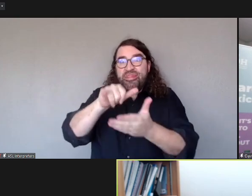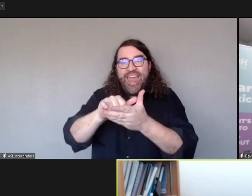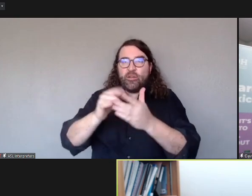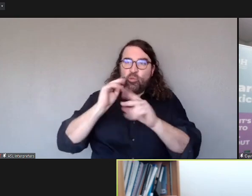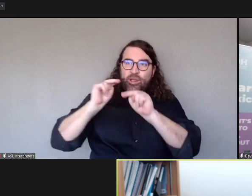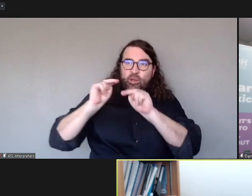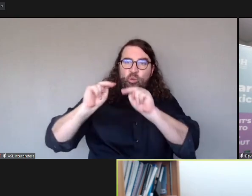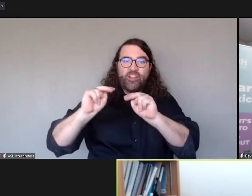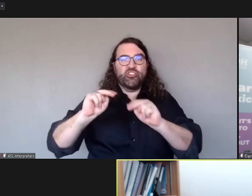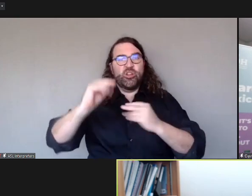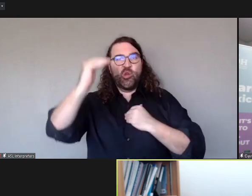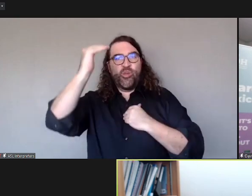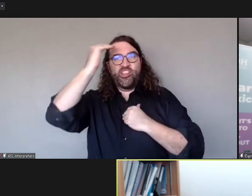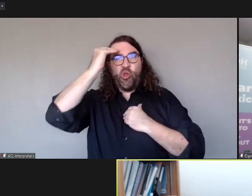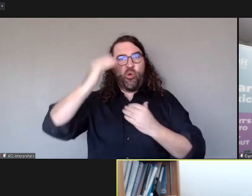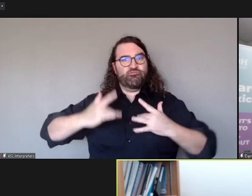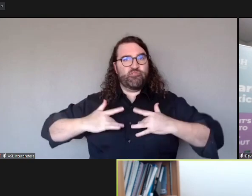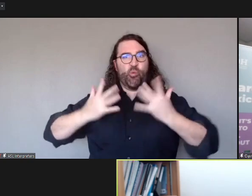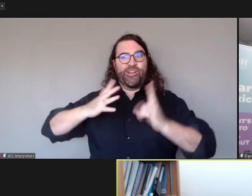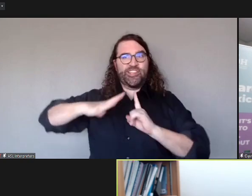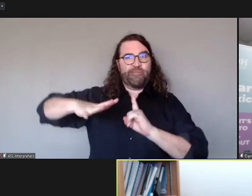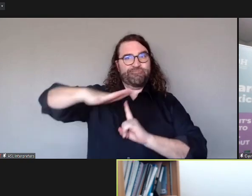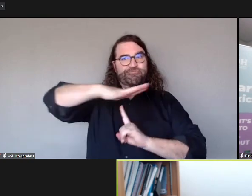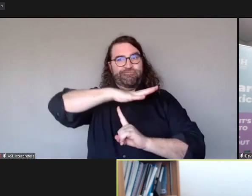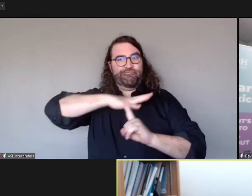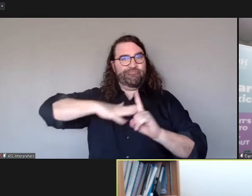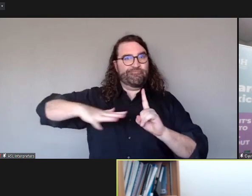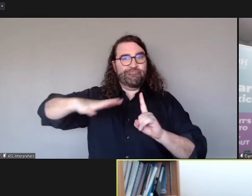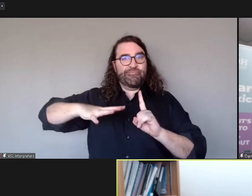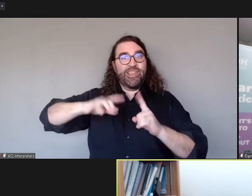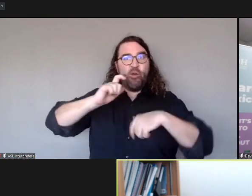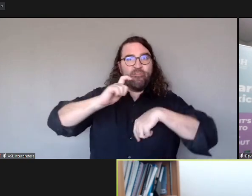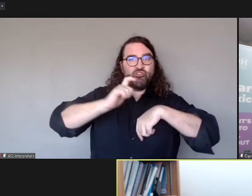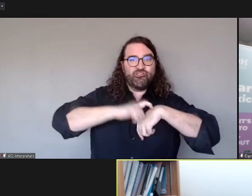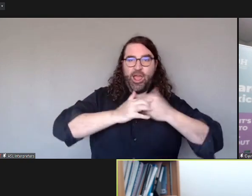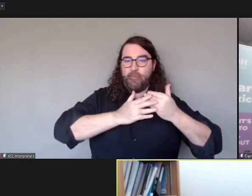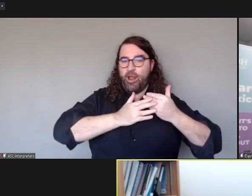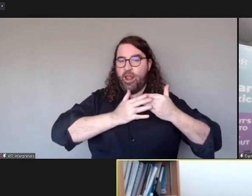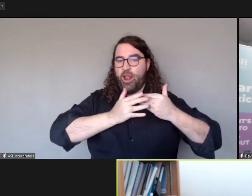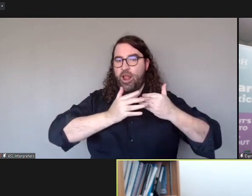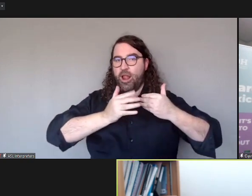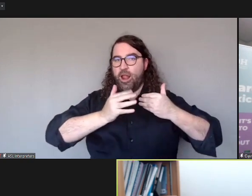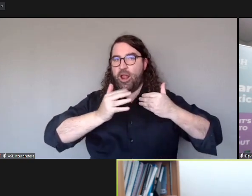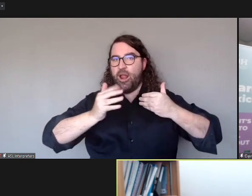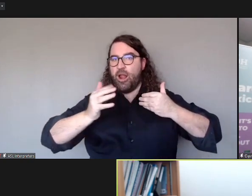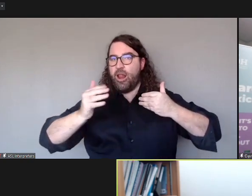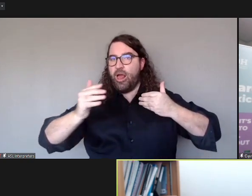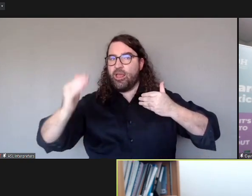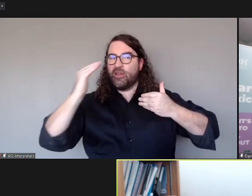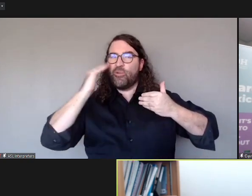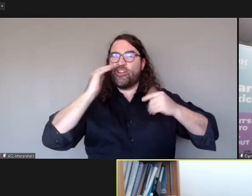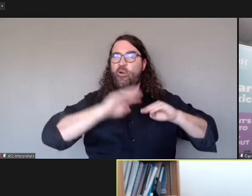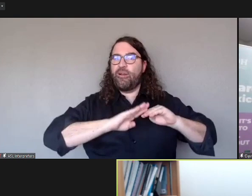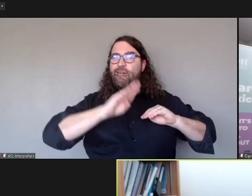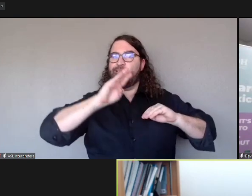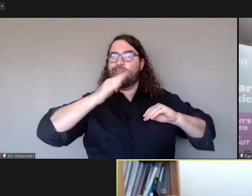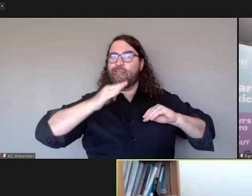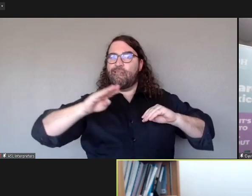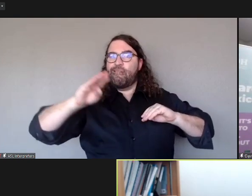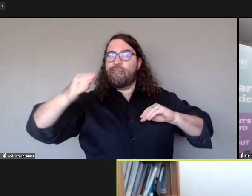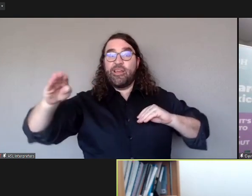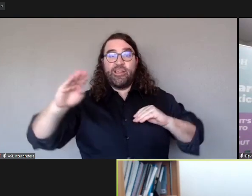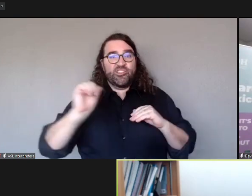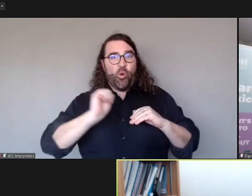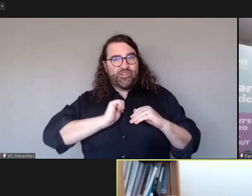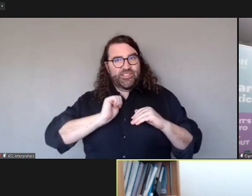situational awareness of the trend, what's happening with the trend in cases. But we are shifting our focus much